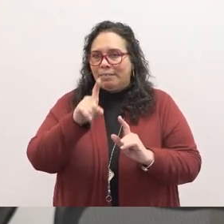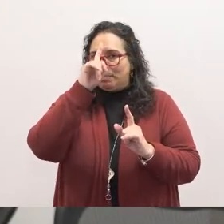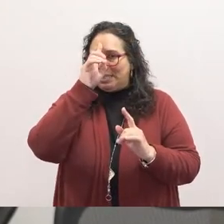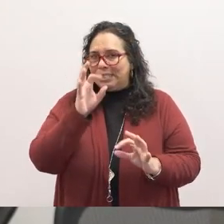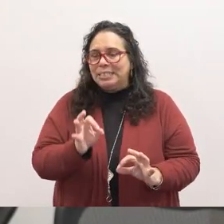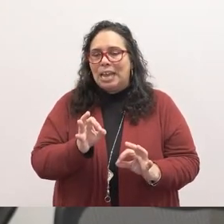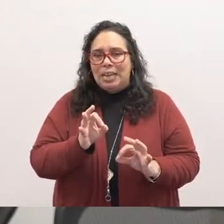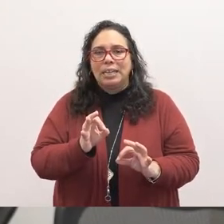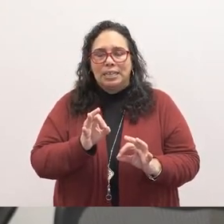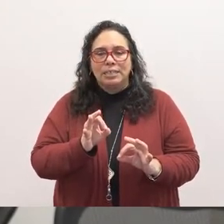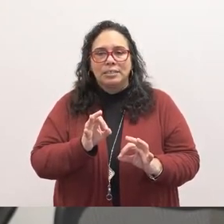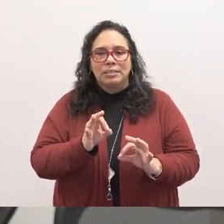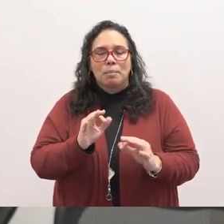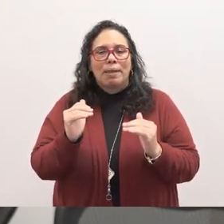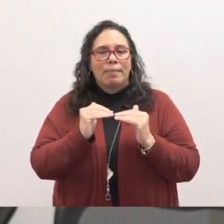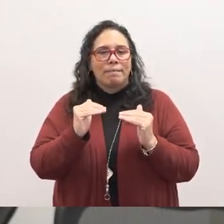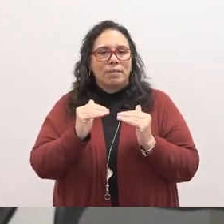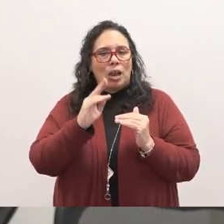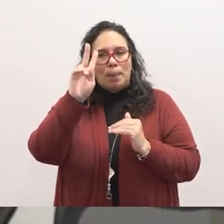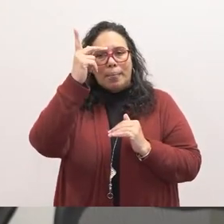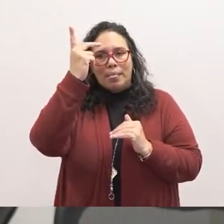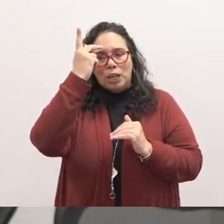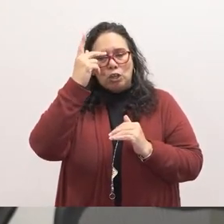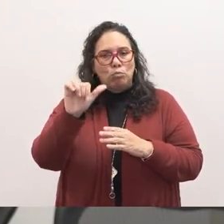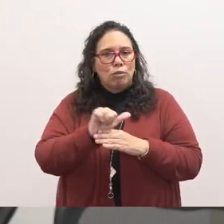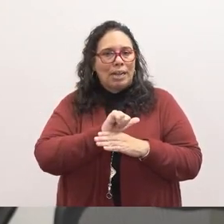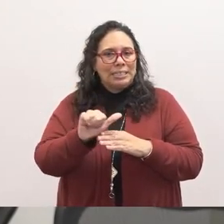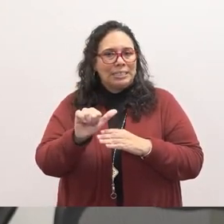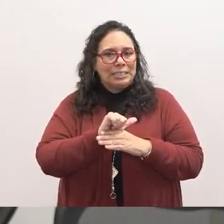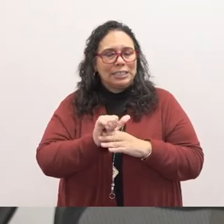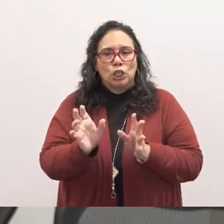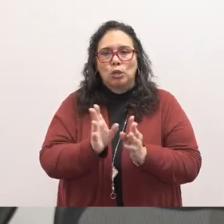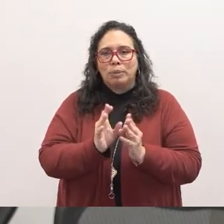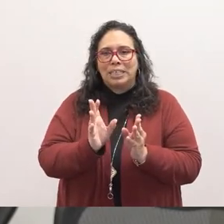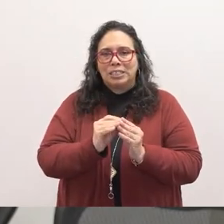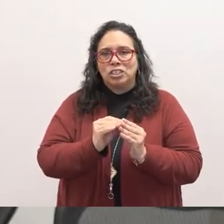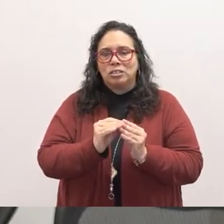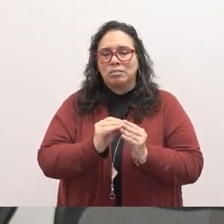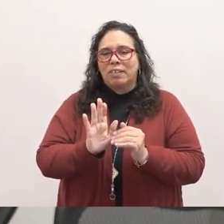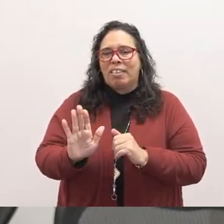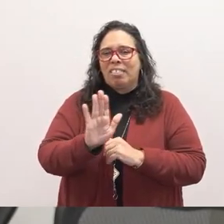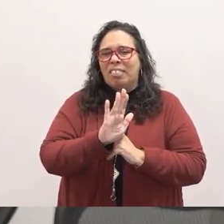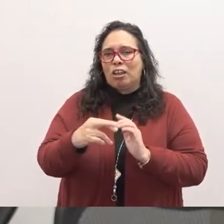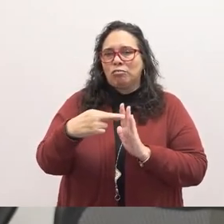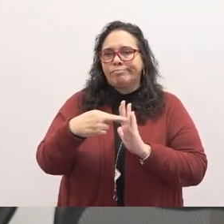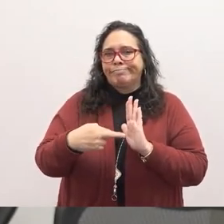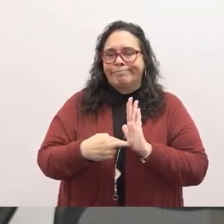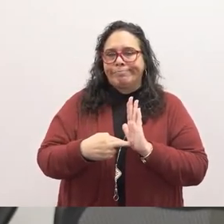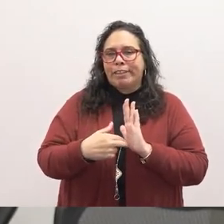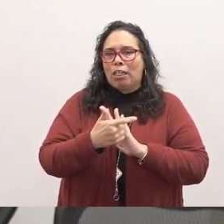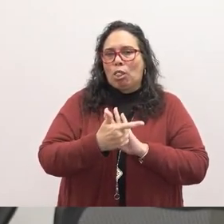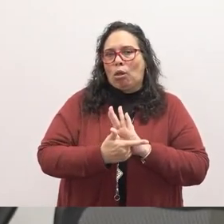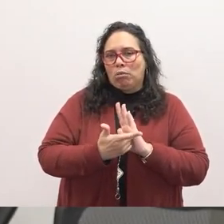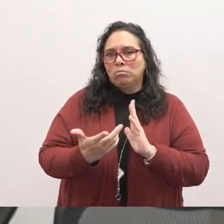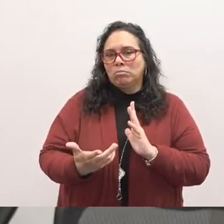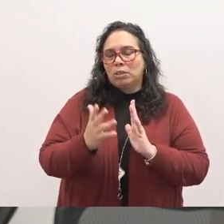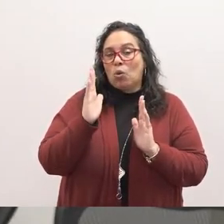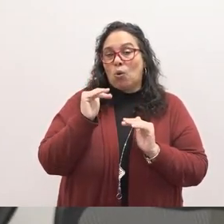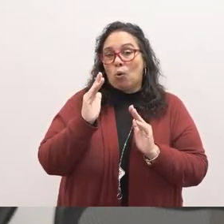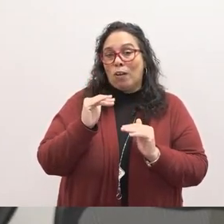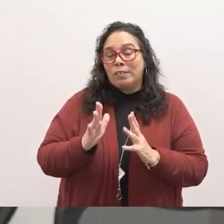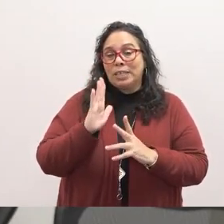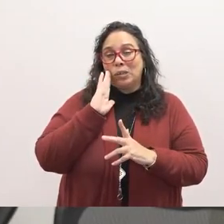probably by the Fair Political Practices Commission in doing their regulations based on the law. And hopefully that'll come out, you